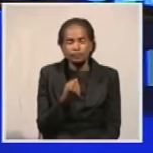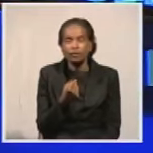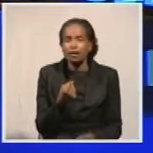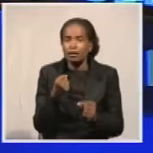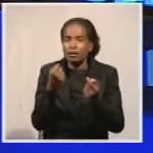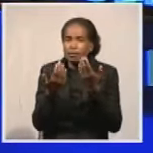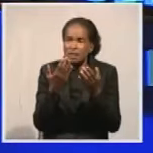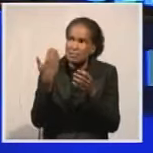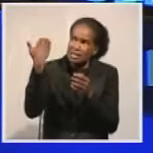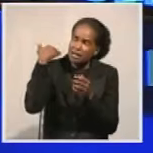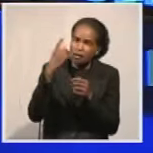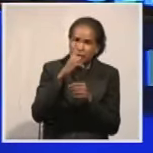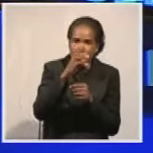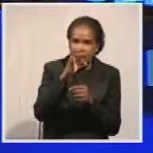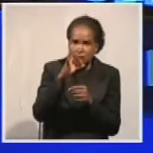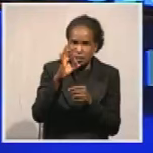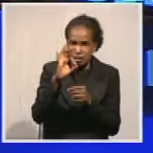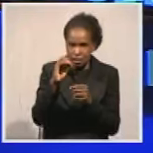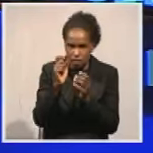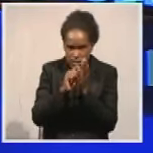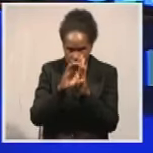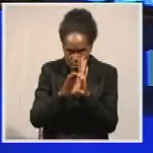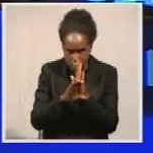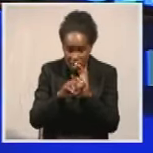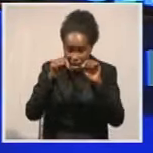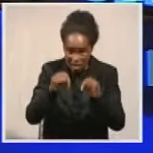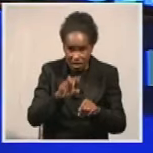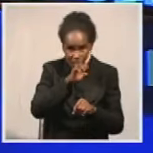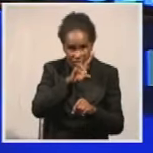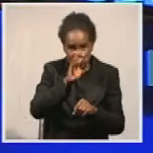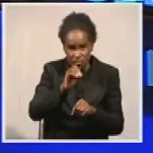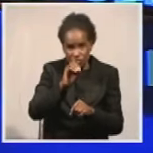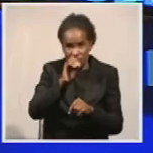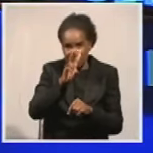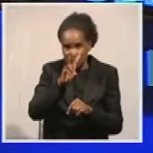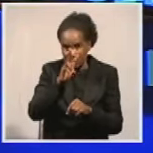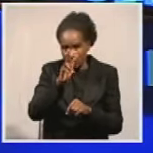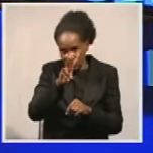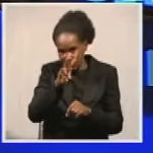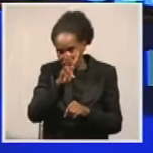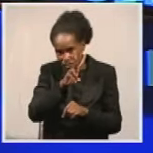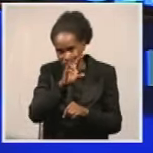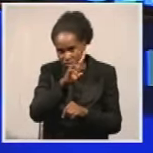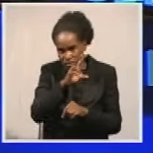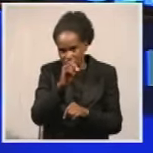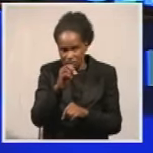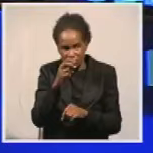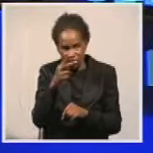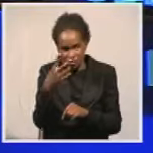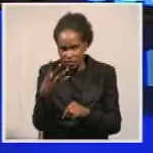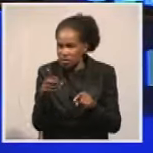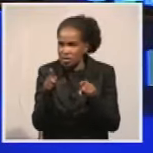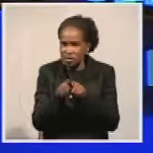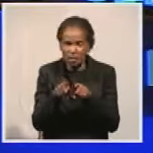develops, the nation experiences situations that are